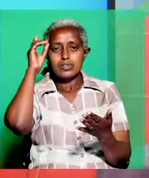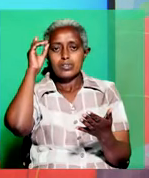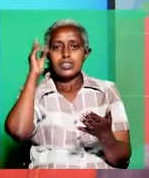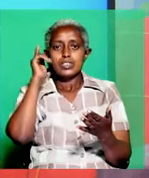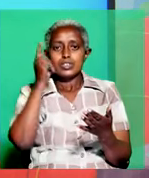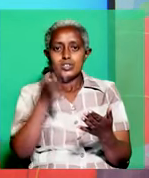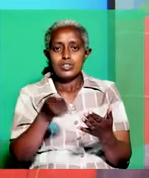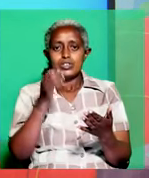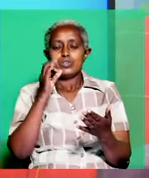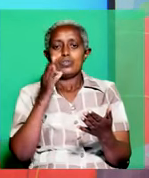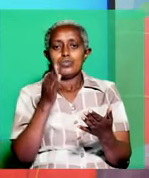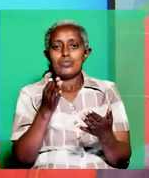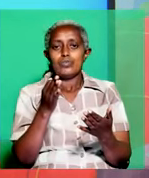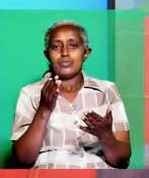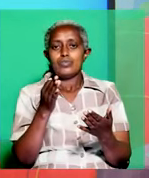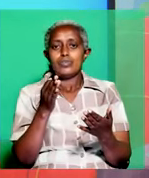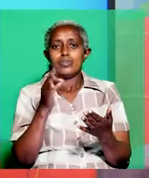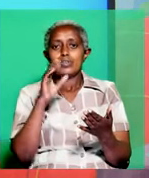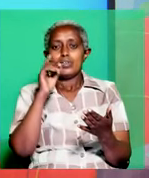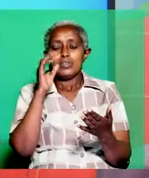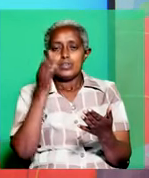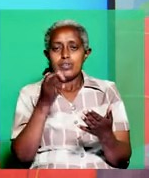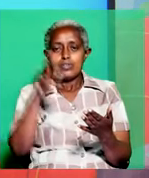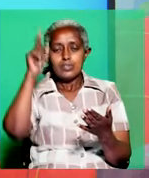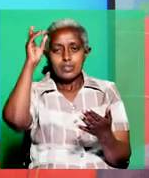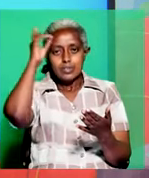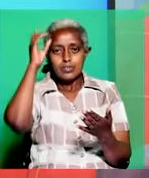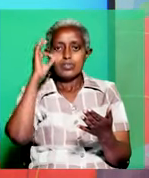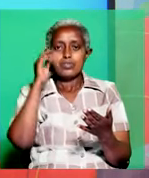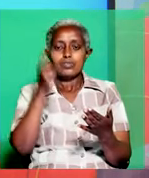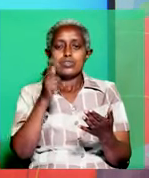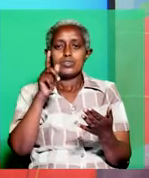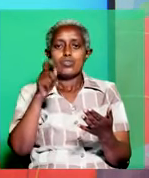g of f derivative of g of x.